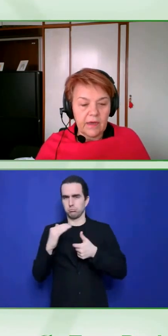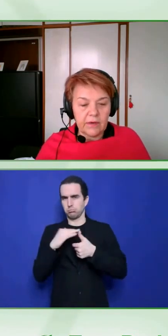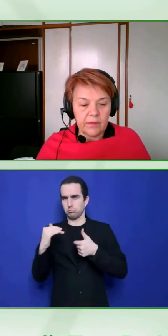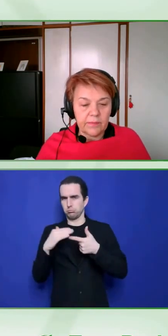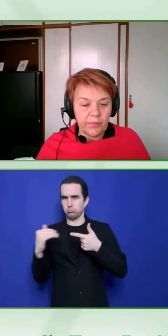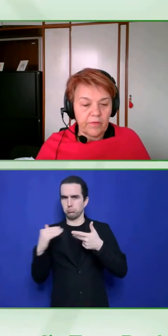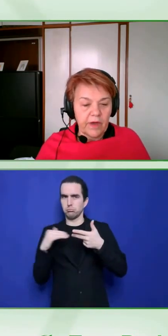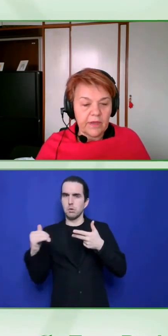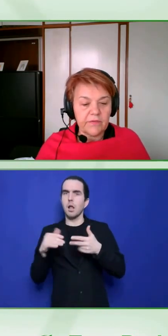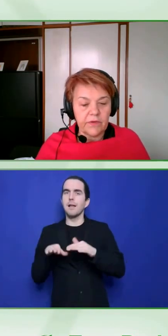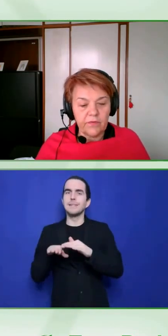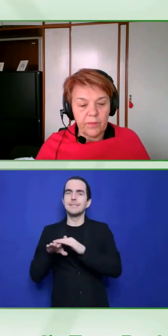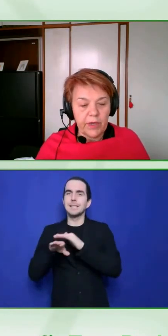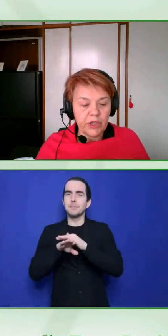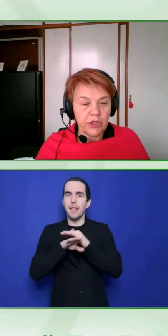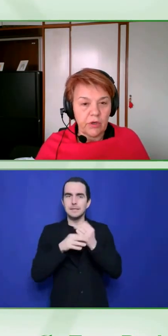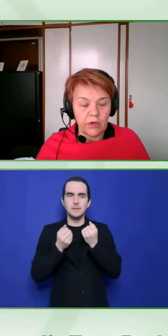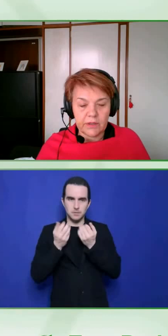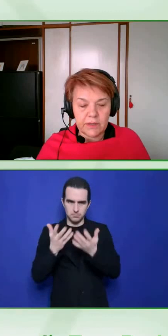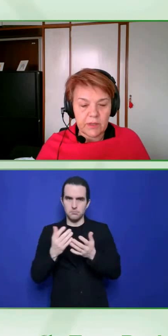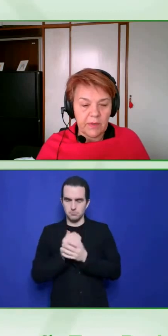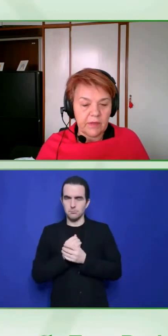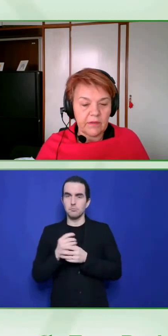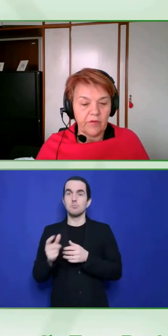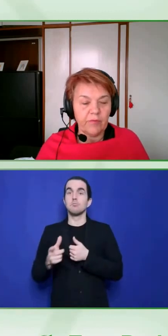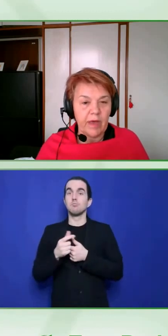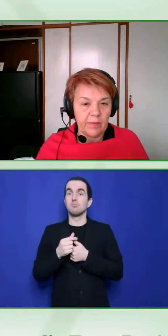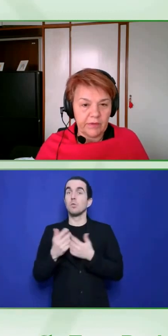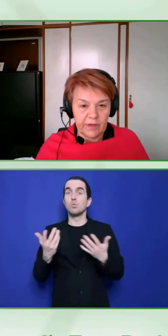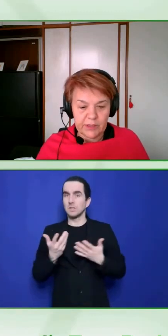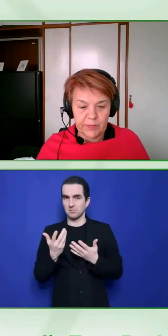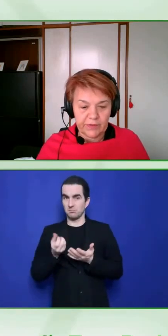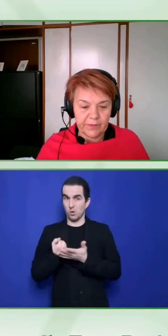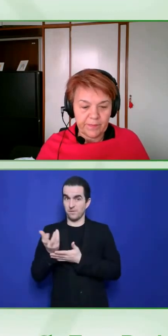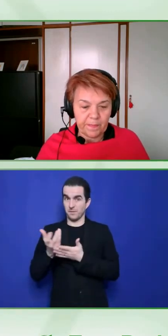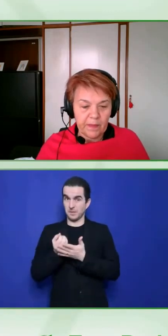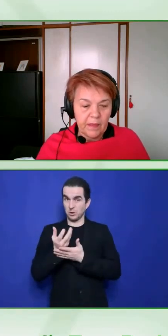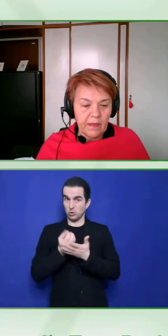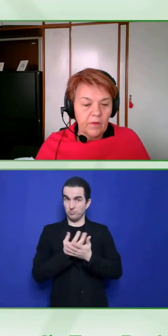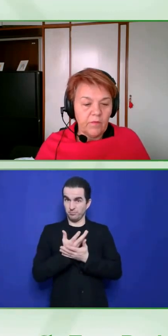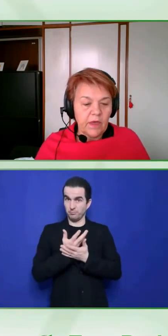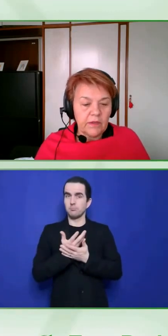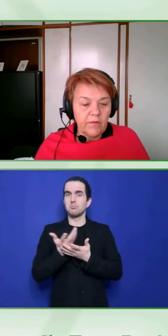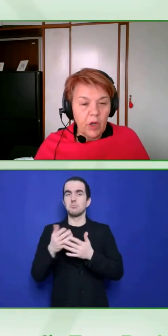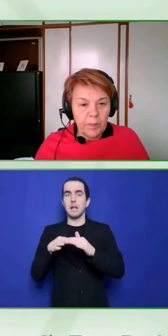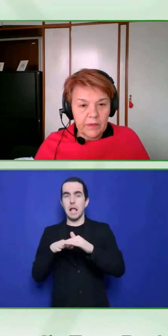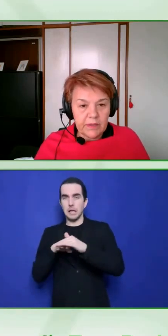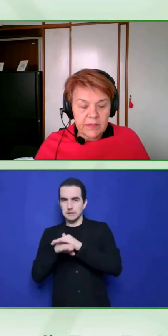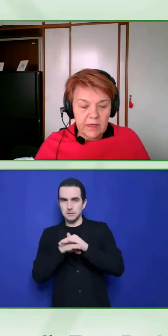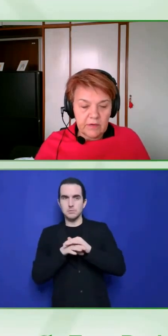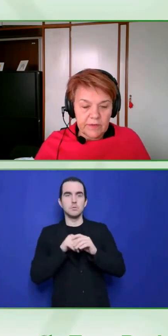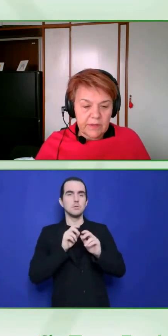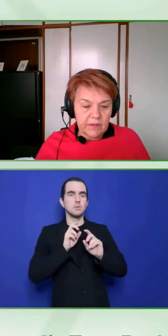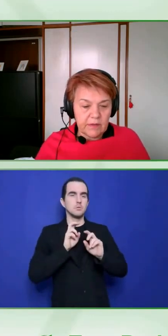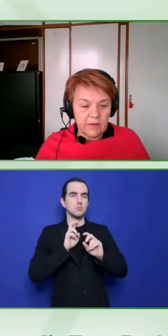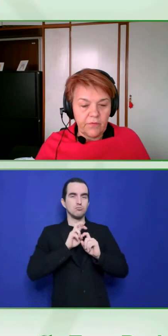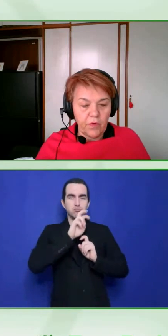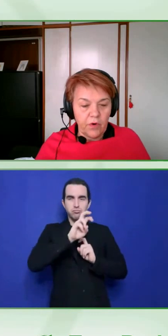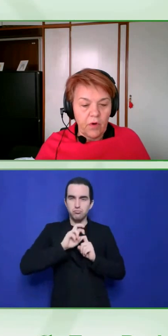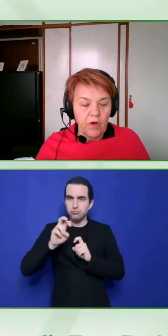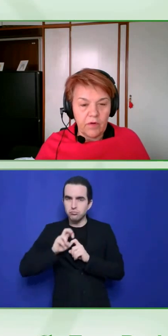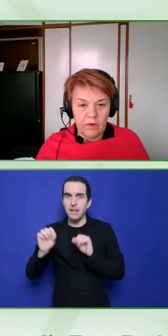third layer provides information on accessibility of public transport. We are developing this